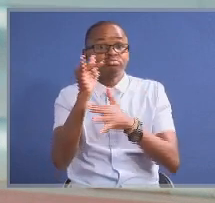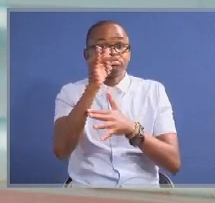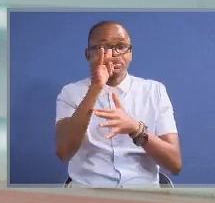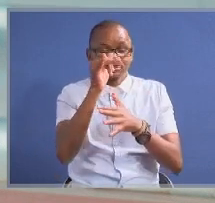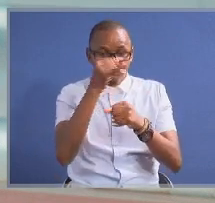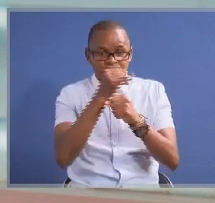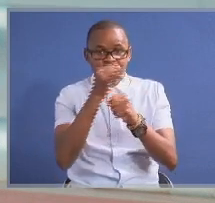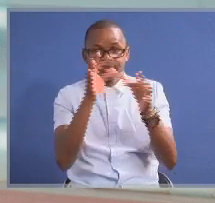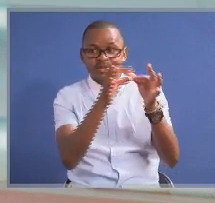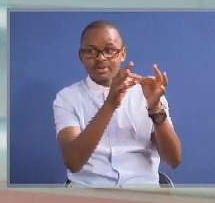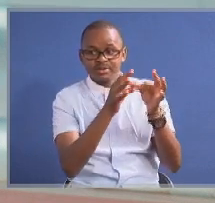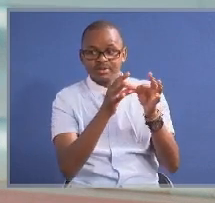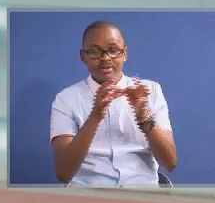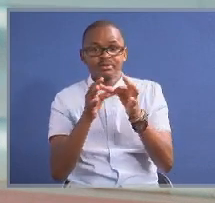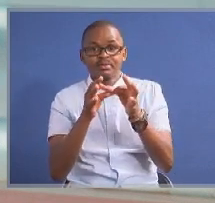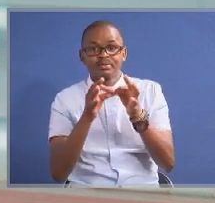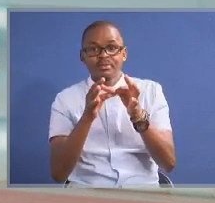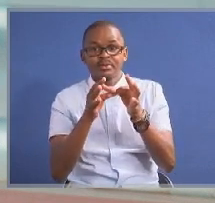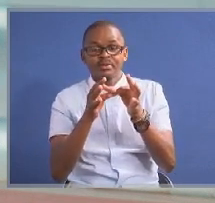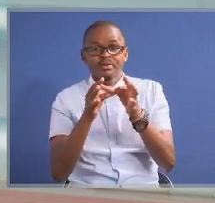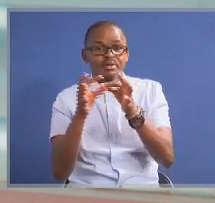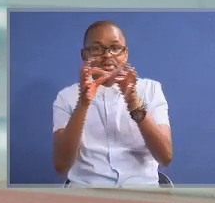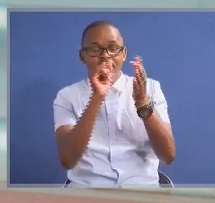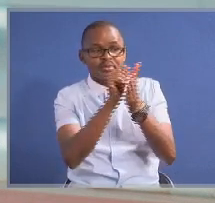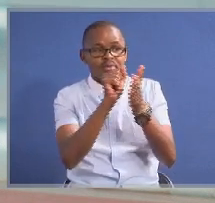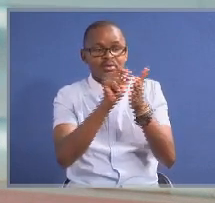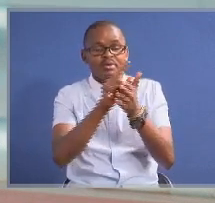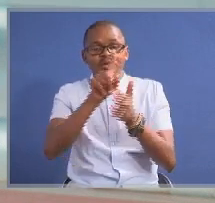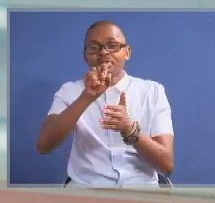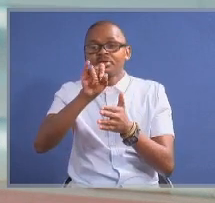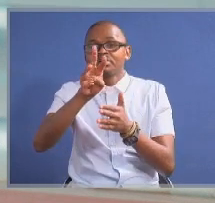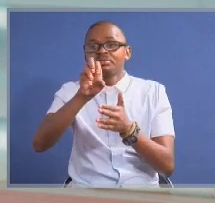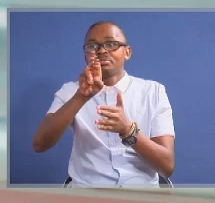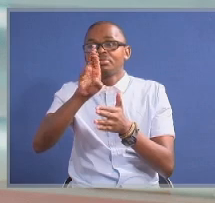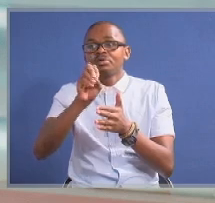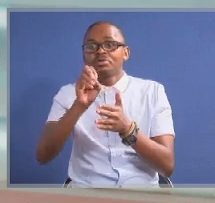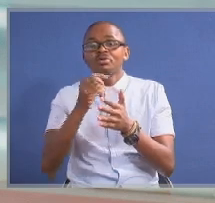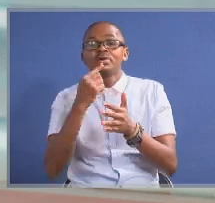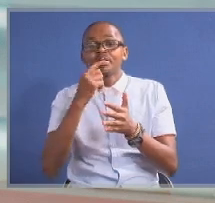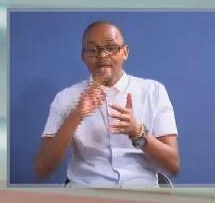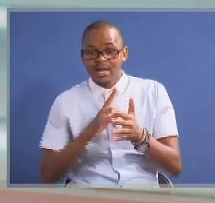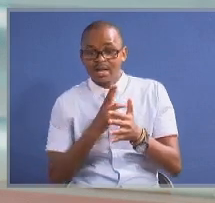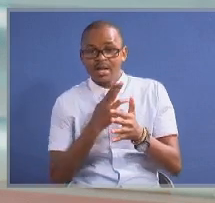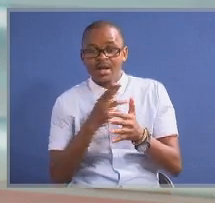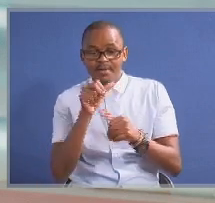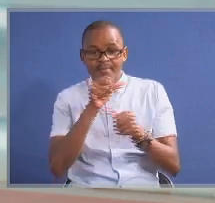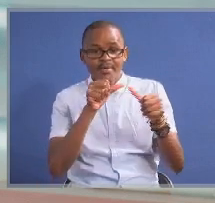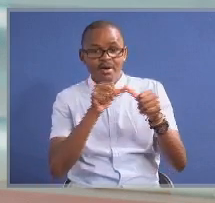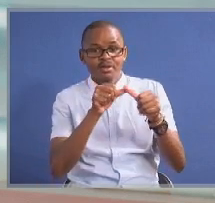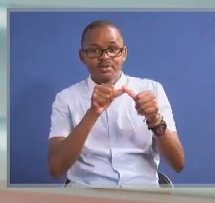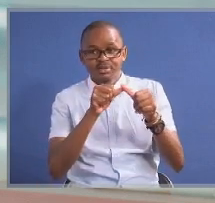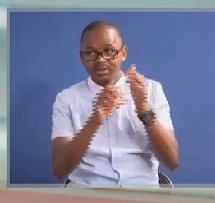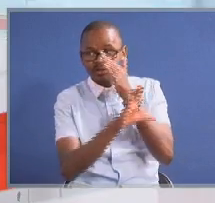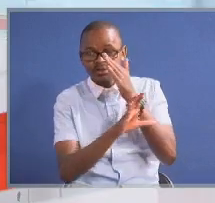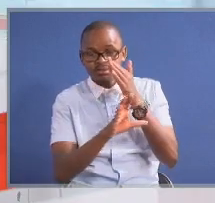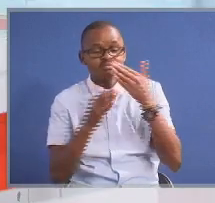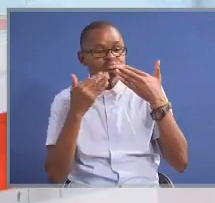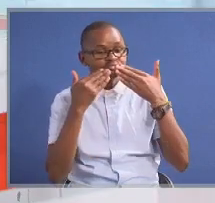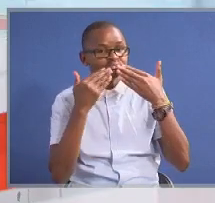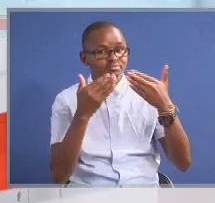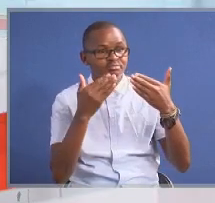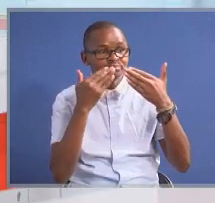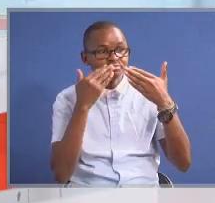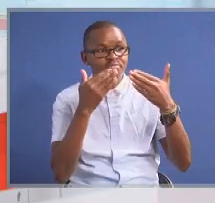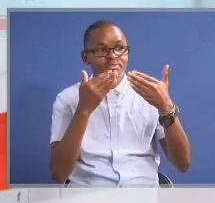and Cooperation, Democratic Republic of Timor-Leste. He's also going to tell us more about his republic. Thank you so much for being here with